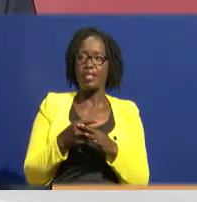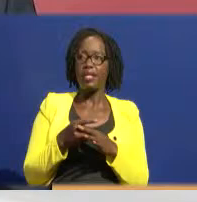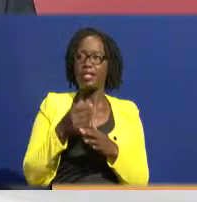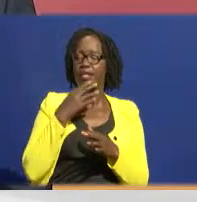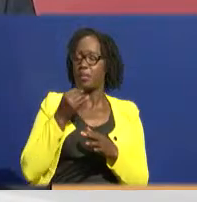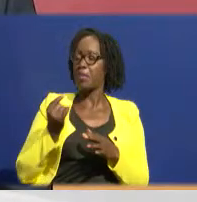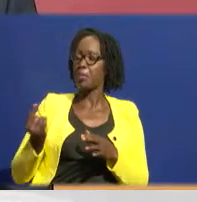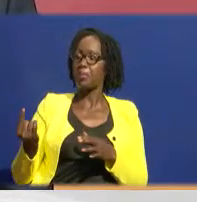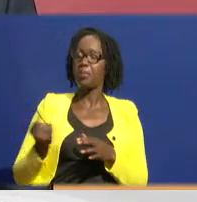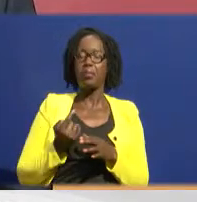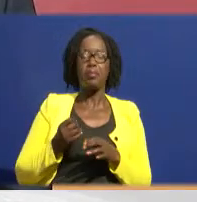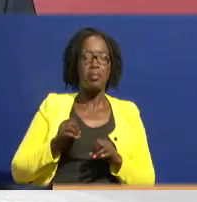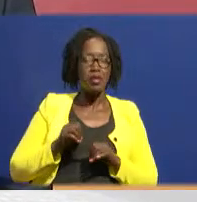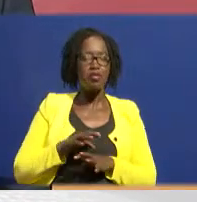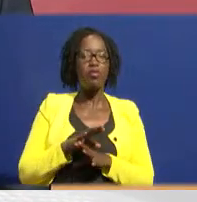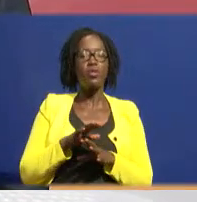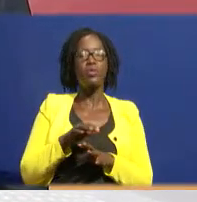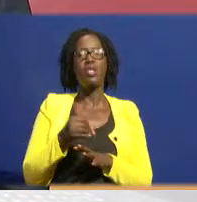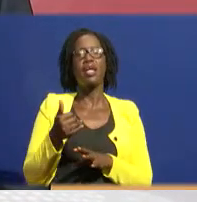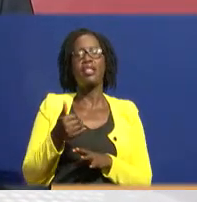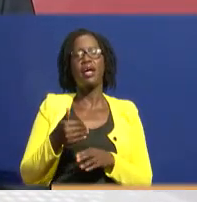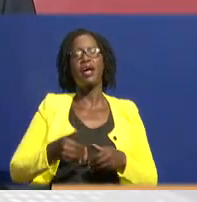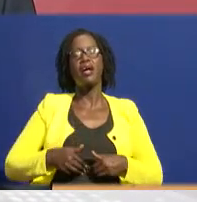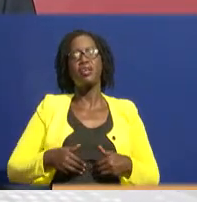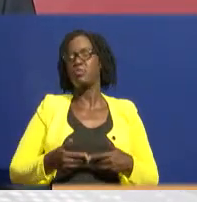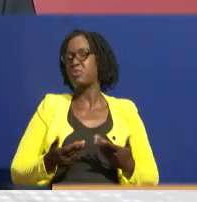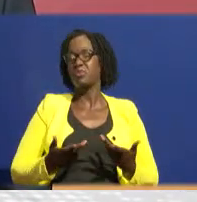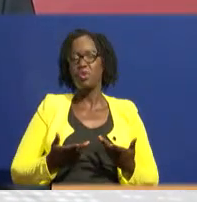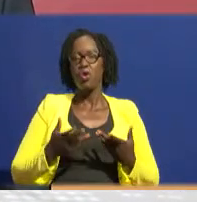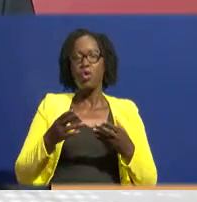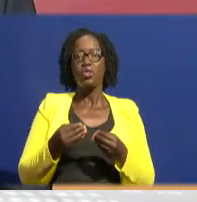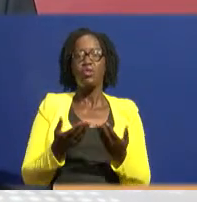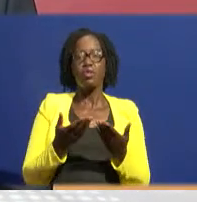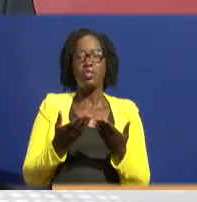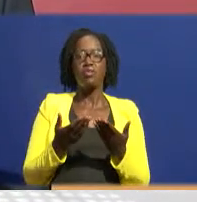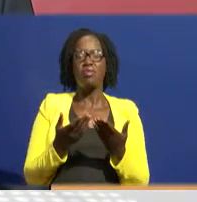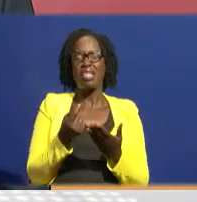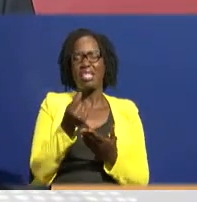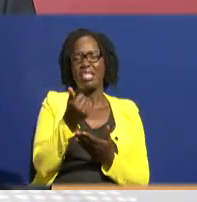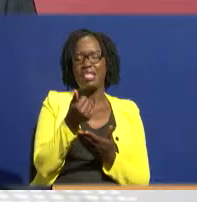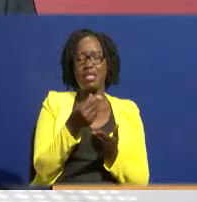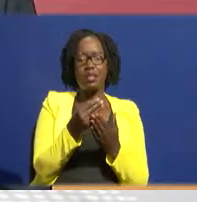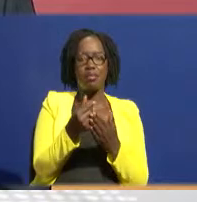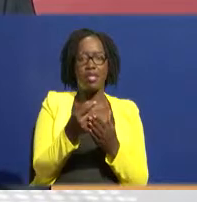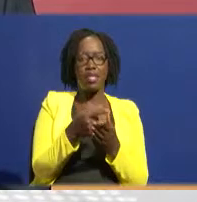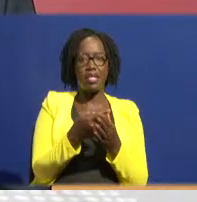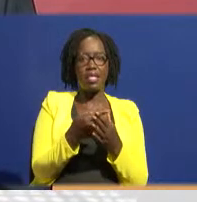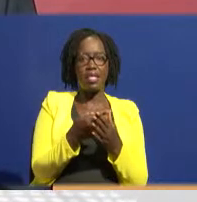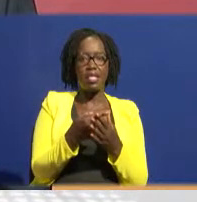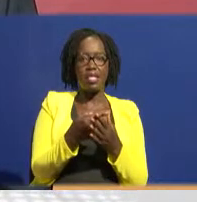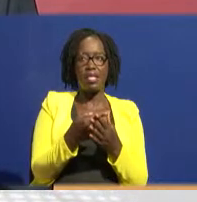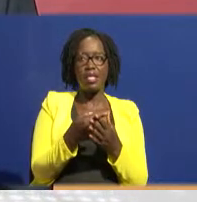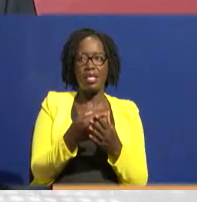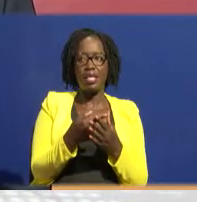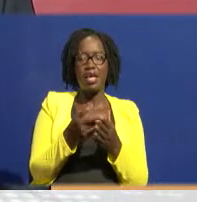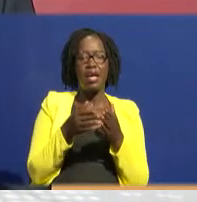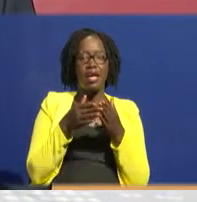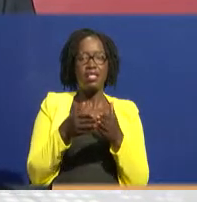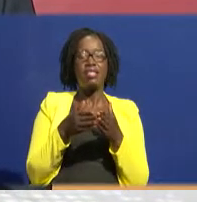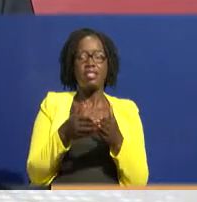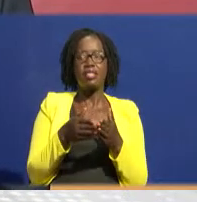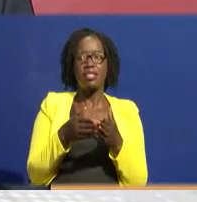can be influenced by other fellow youths who give them little money and then have a